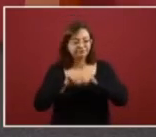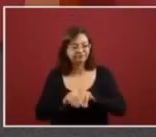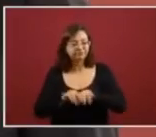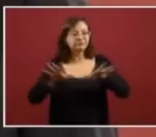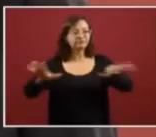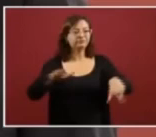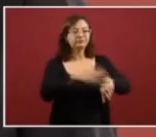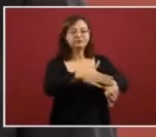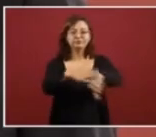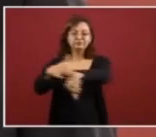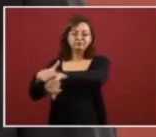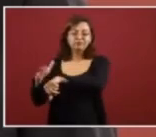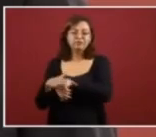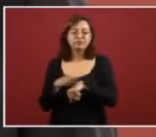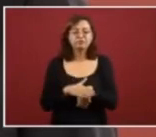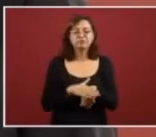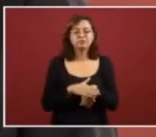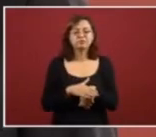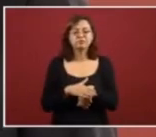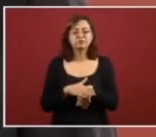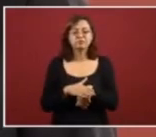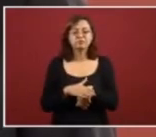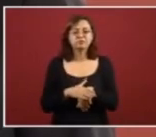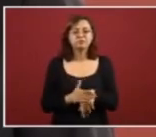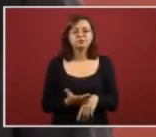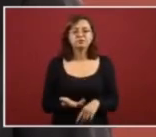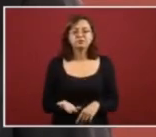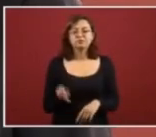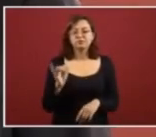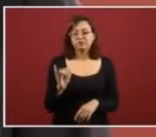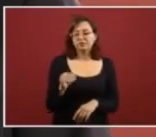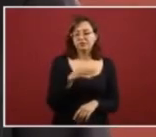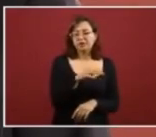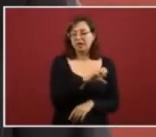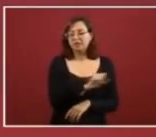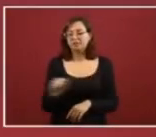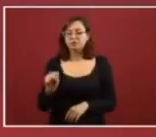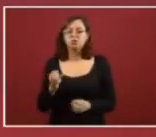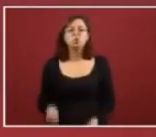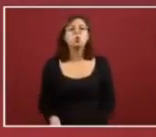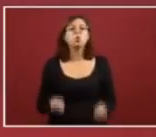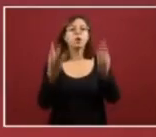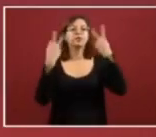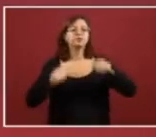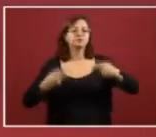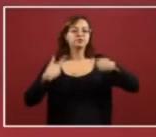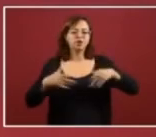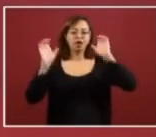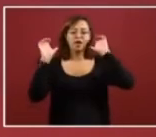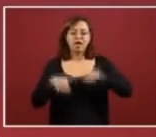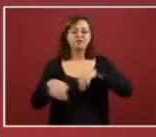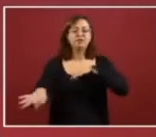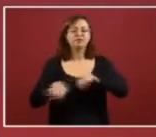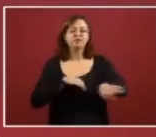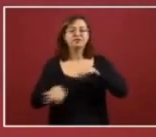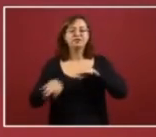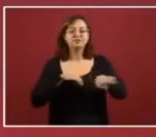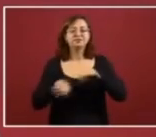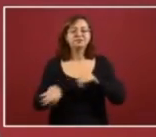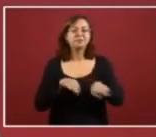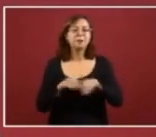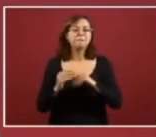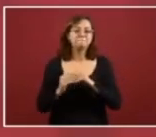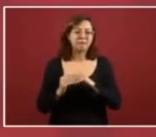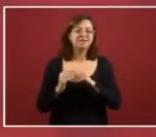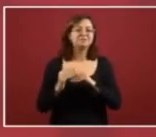they let us know the cipher de el Seguro Social of Social en cuanto Security a generación de empleo. Regarding the generation estamos of creciendo jobs,